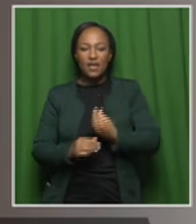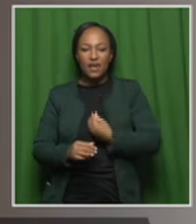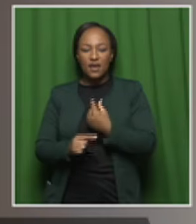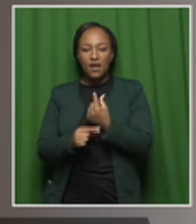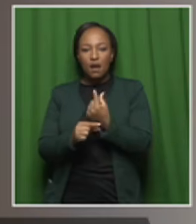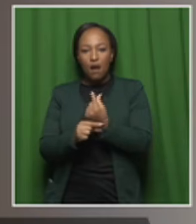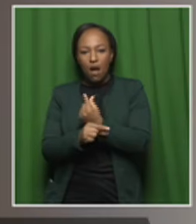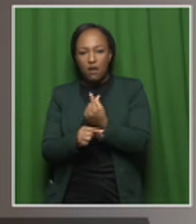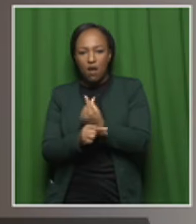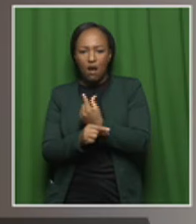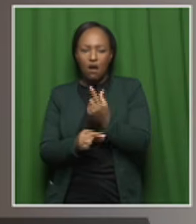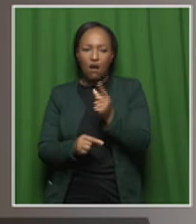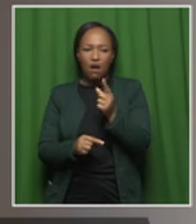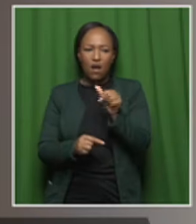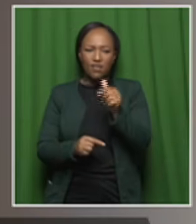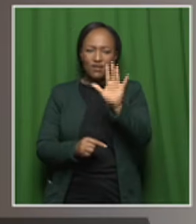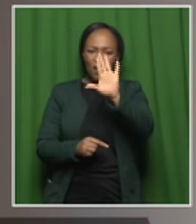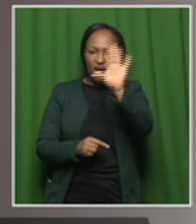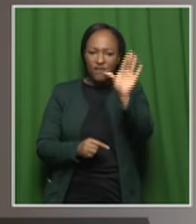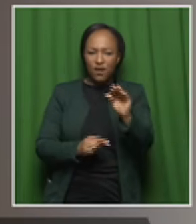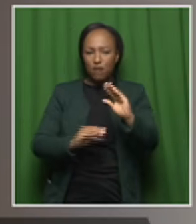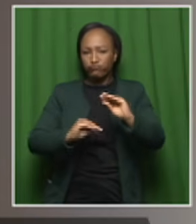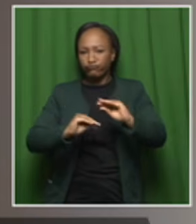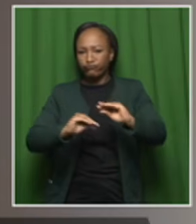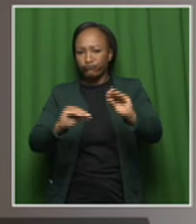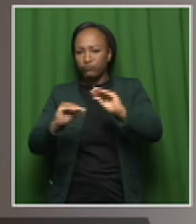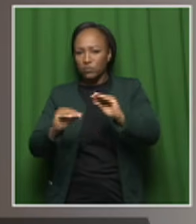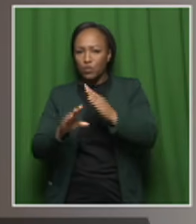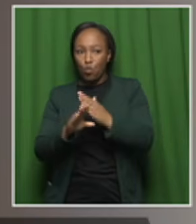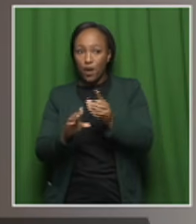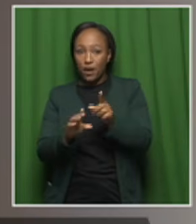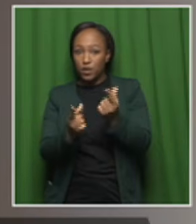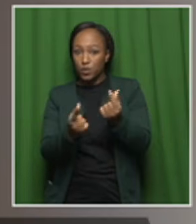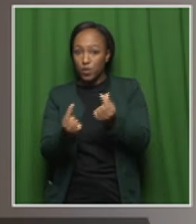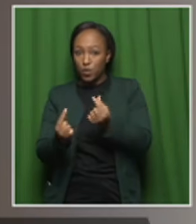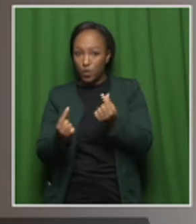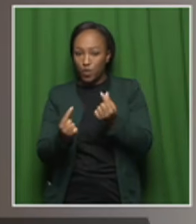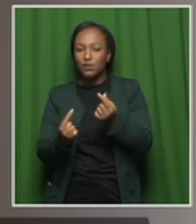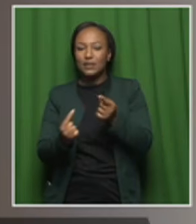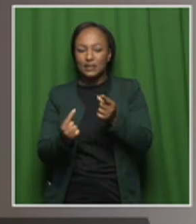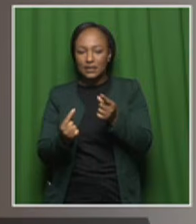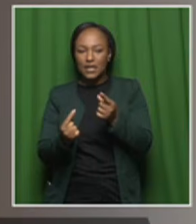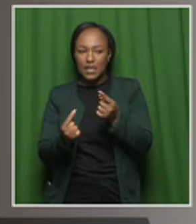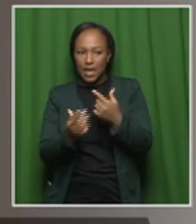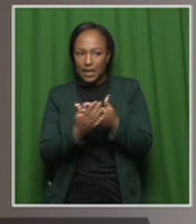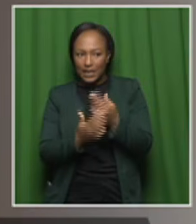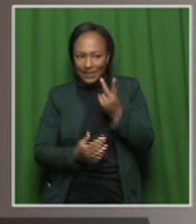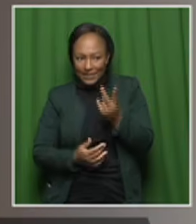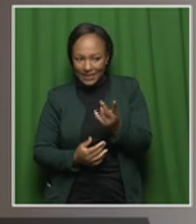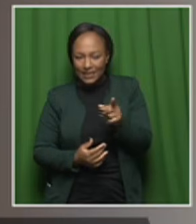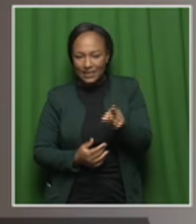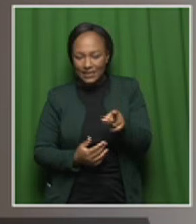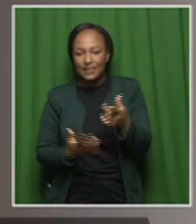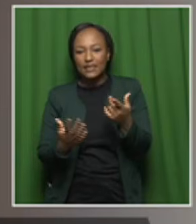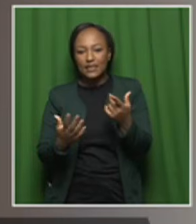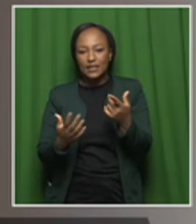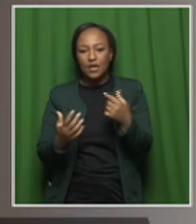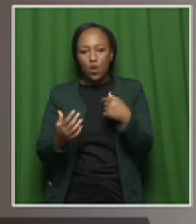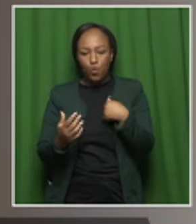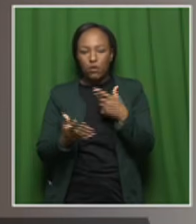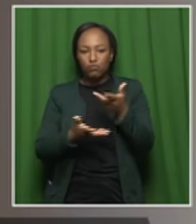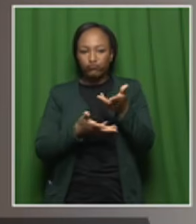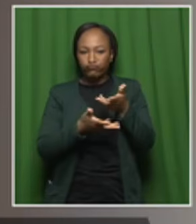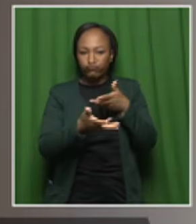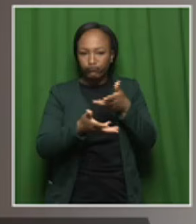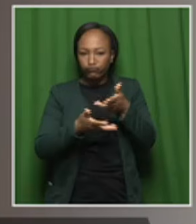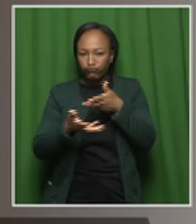across the continent that are making work that are able to reach out to me. And we are in these conversations